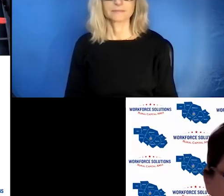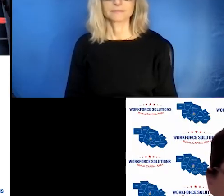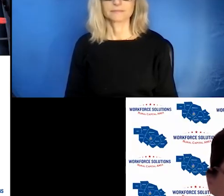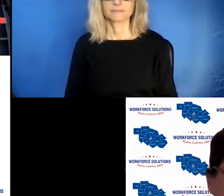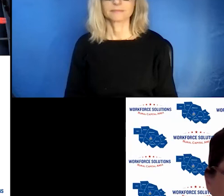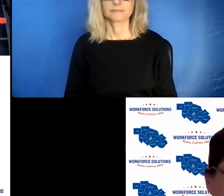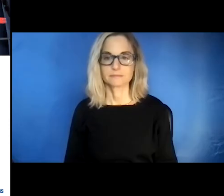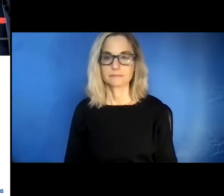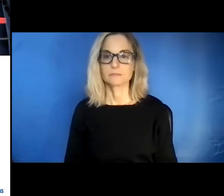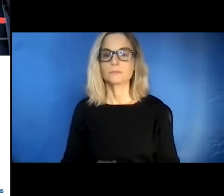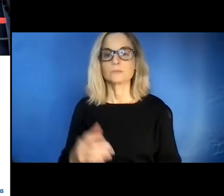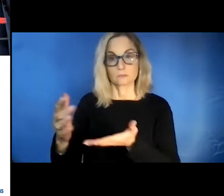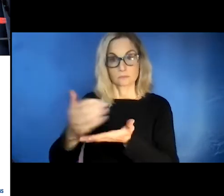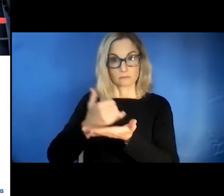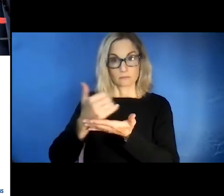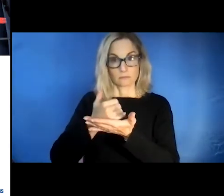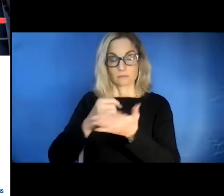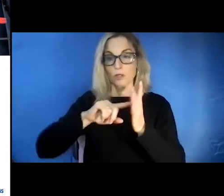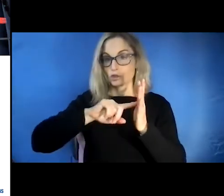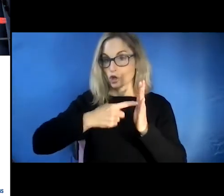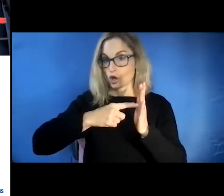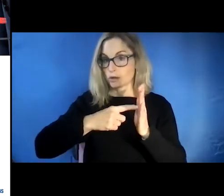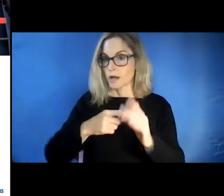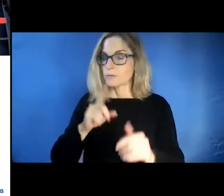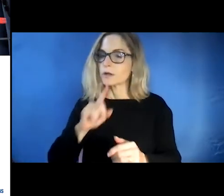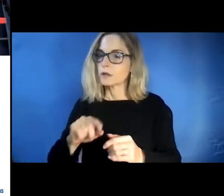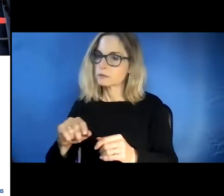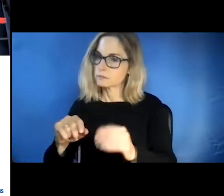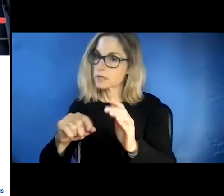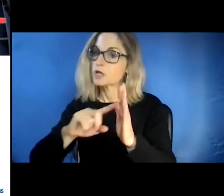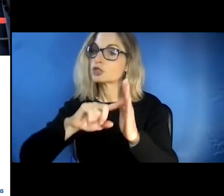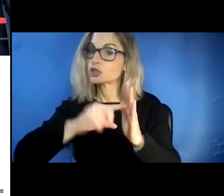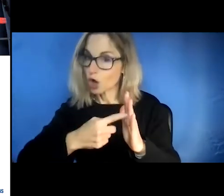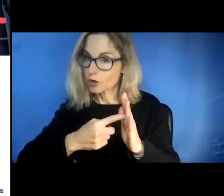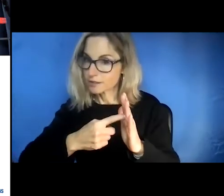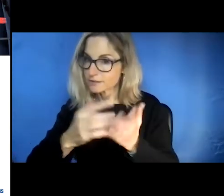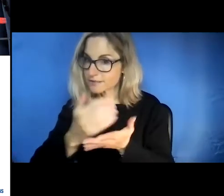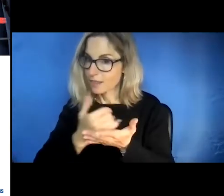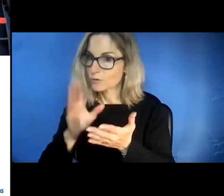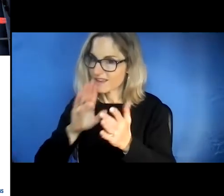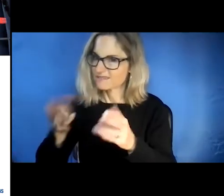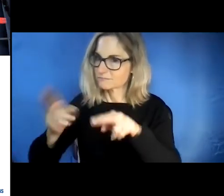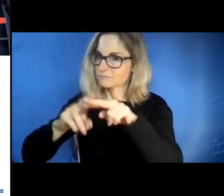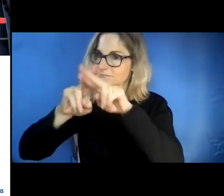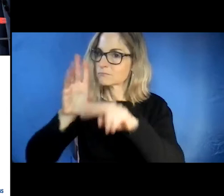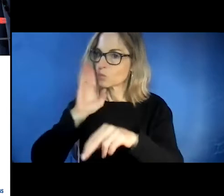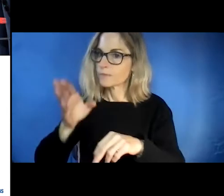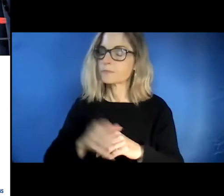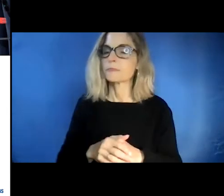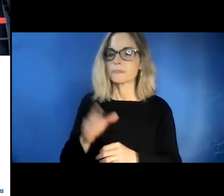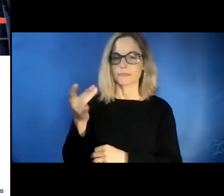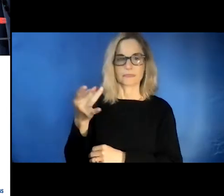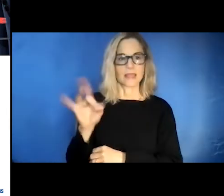So here we go with the salary. Starting salary, I want to emphasize starting, is $18.50 an hour. But